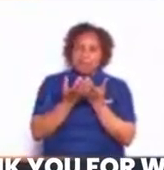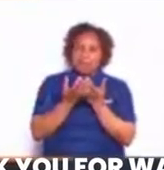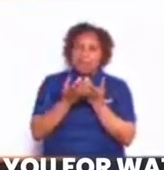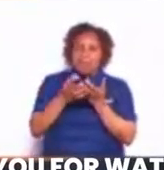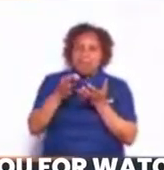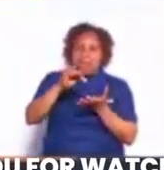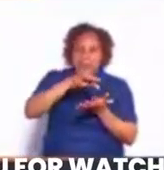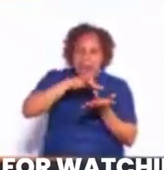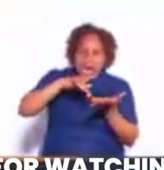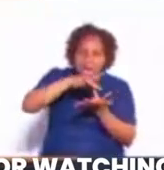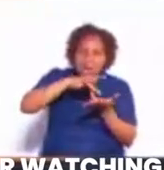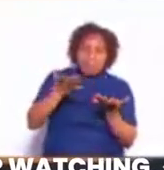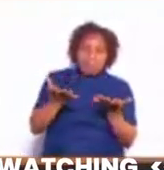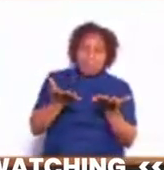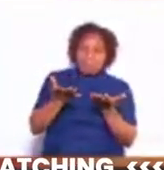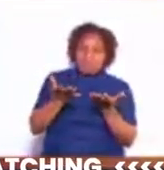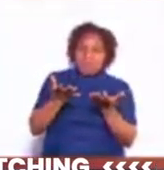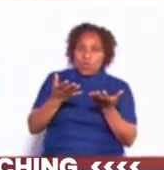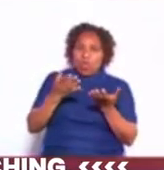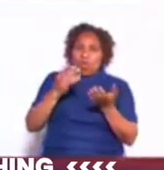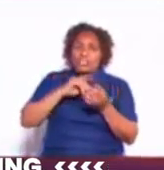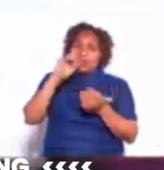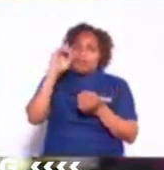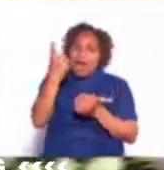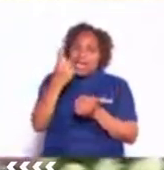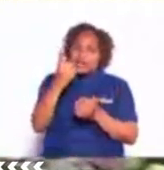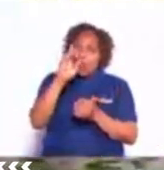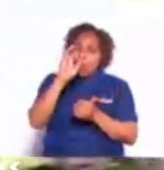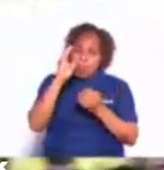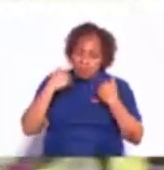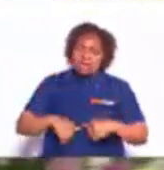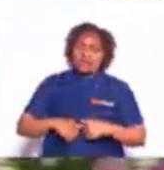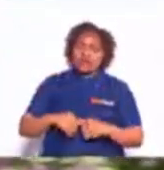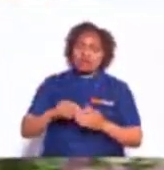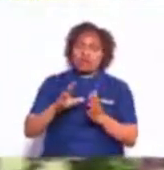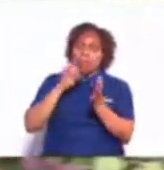Recording the video. You want to be the first one to post on Facebook.